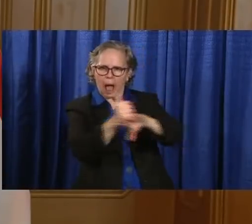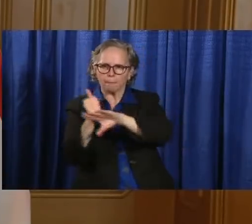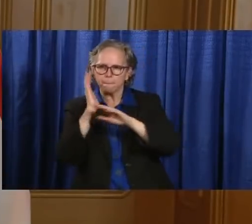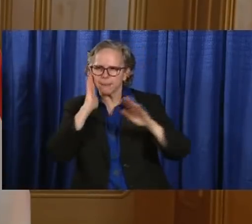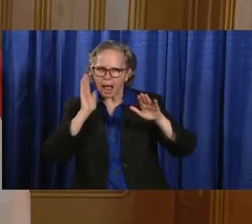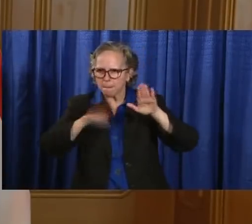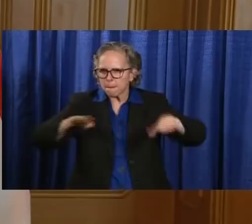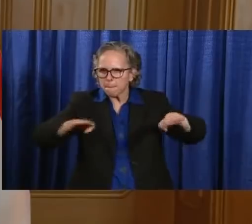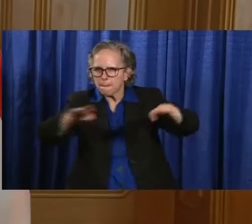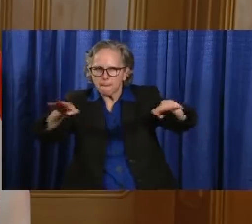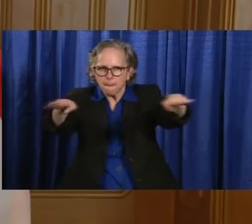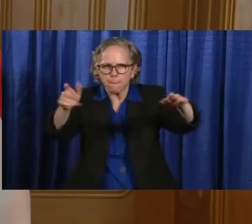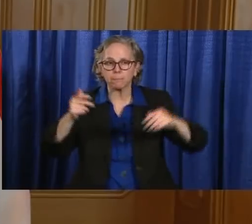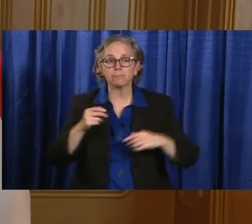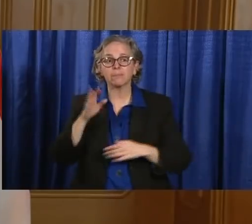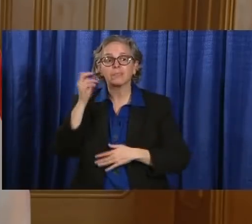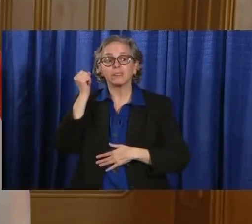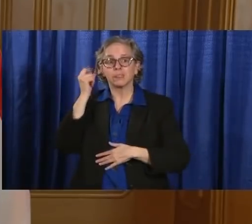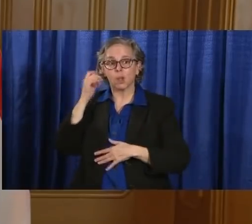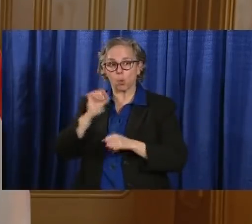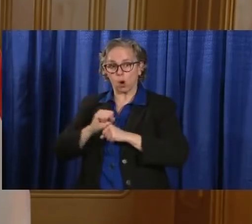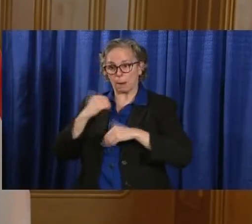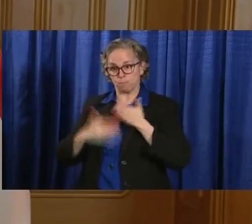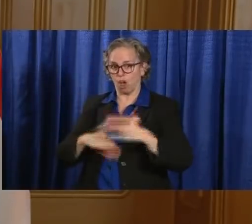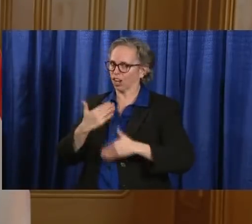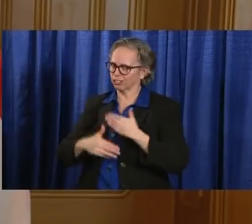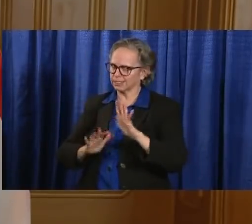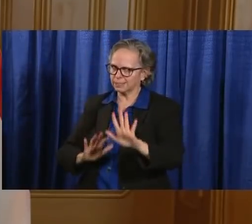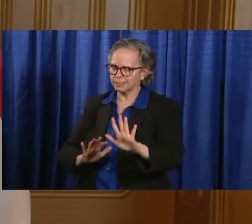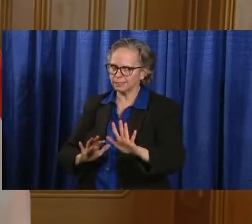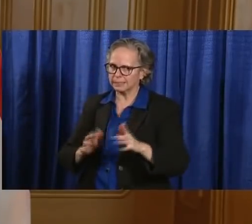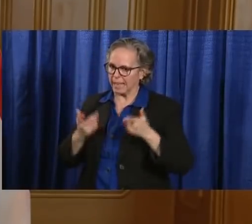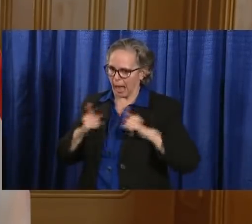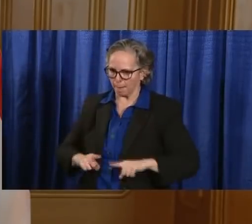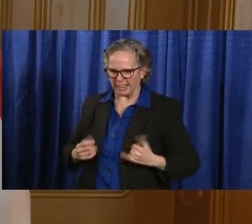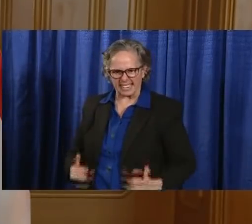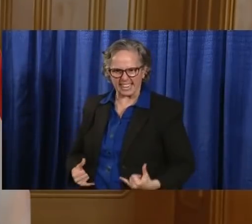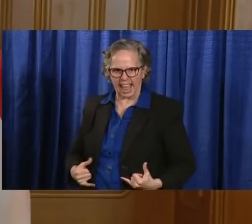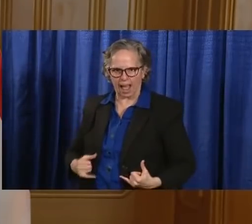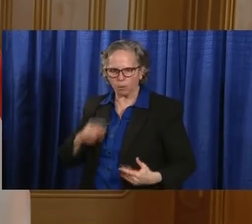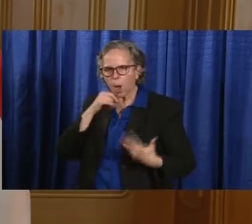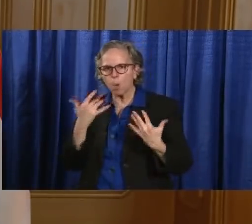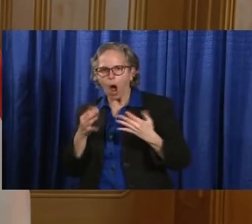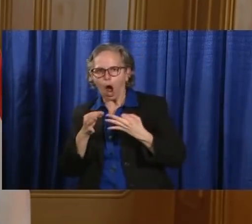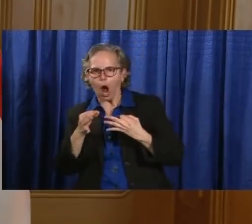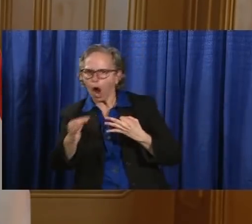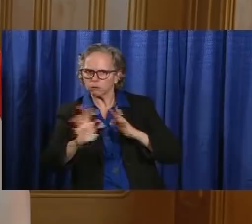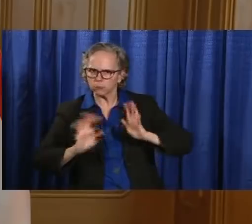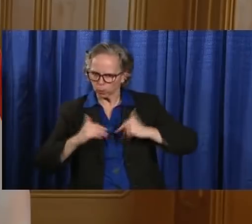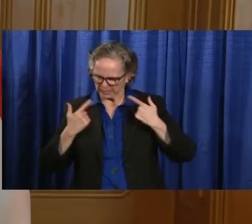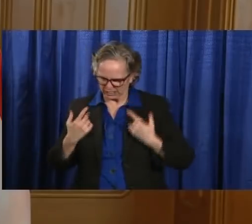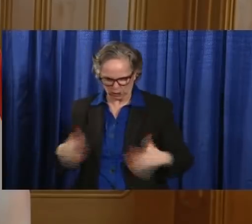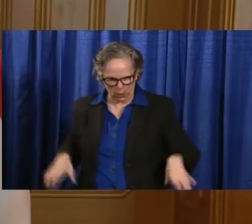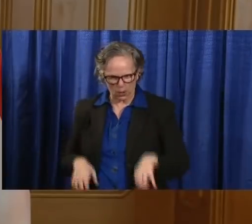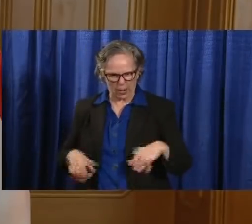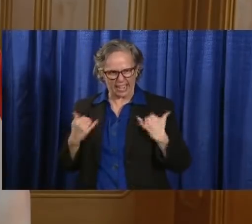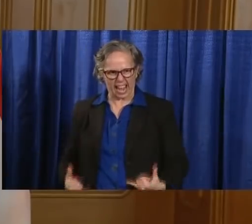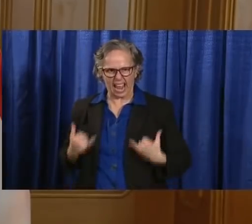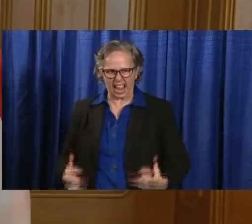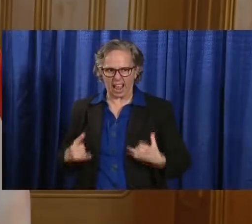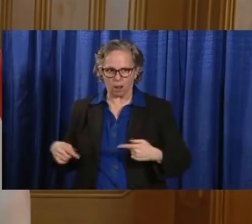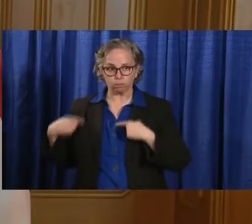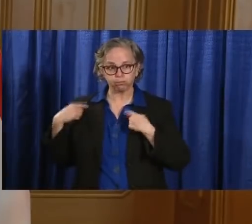So that is a work in progress that is occurring right now. But we've said all along, our goal is